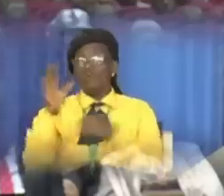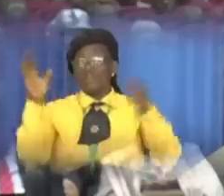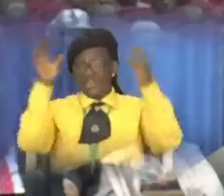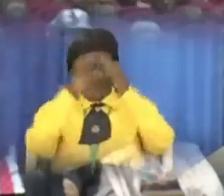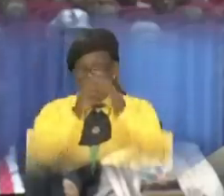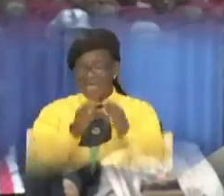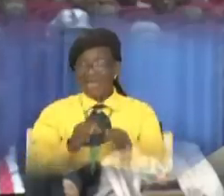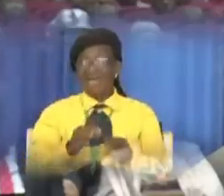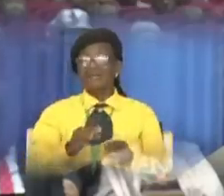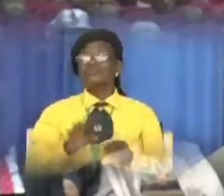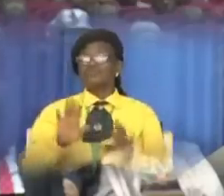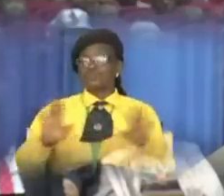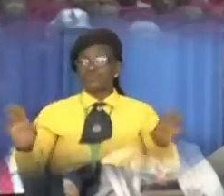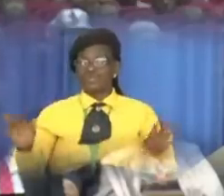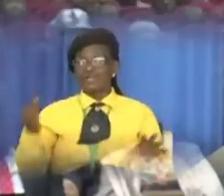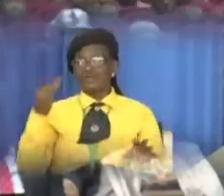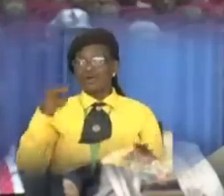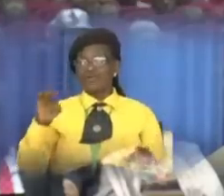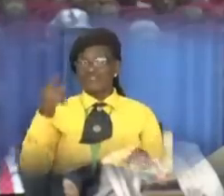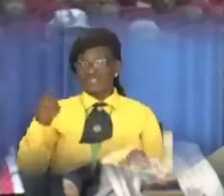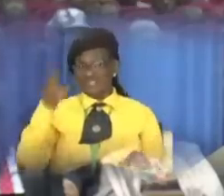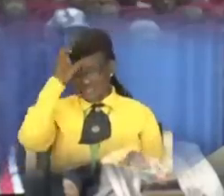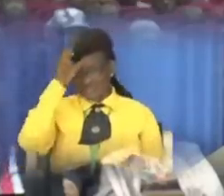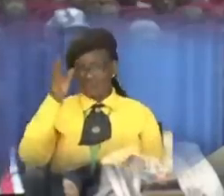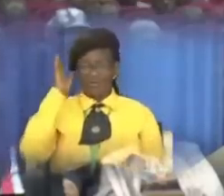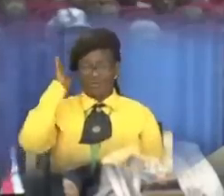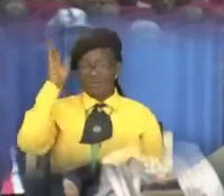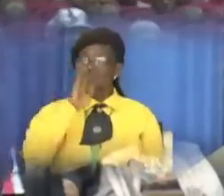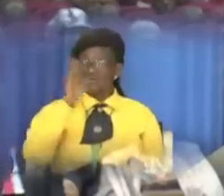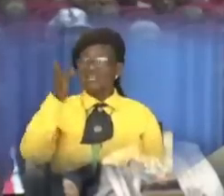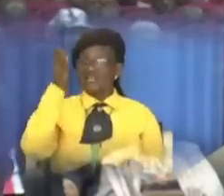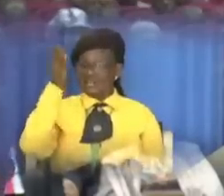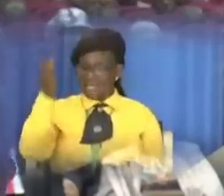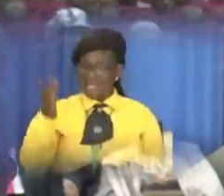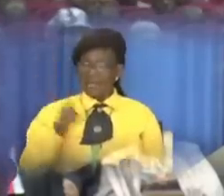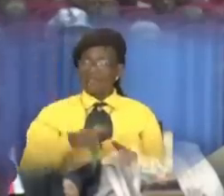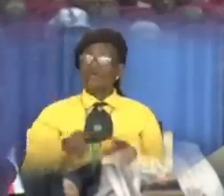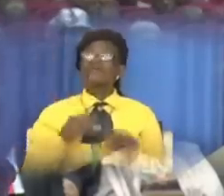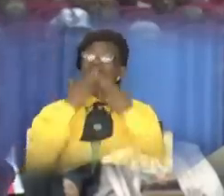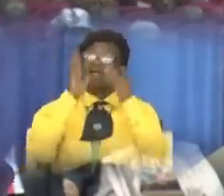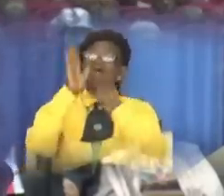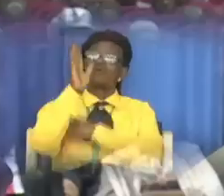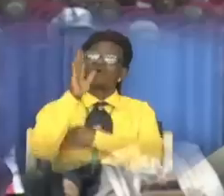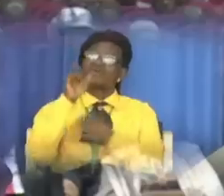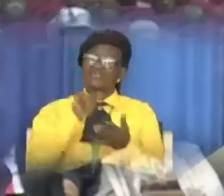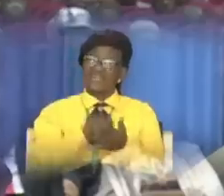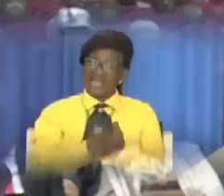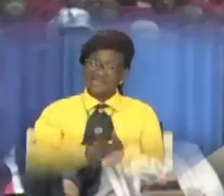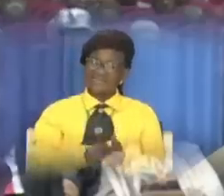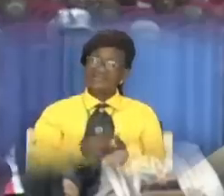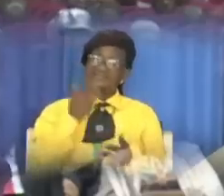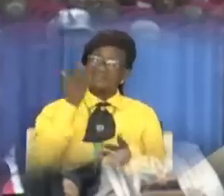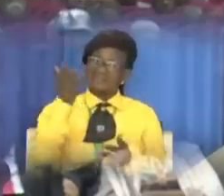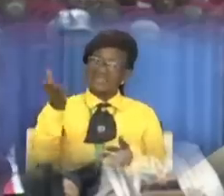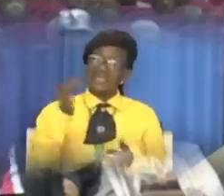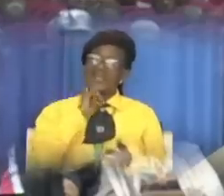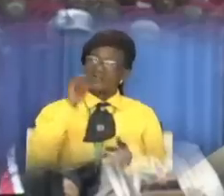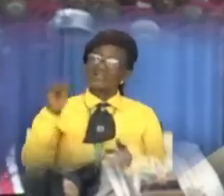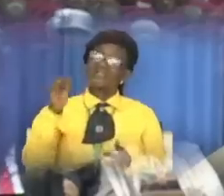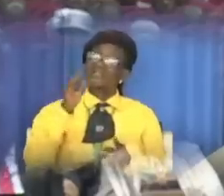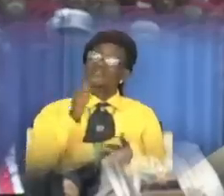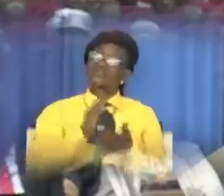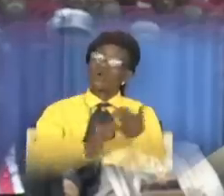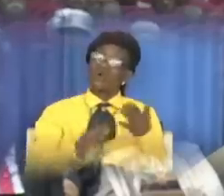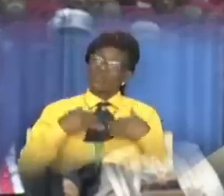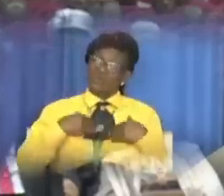sitting next to. But thank God that there is somebody who can take care of your blind spot. Suddenly